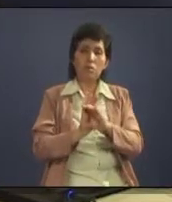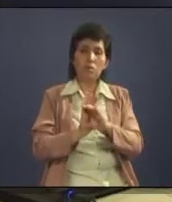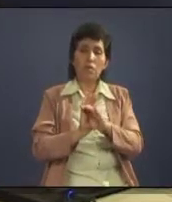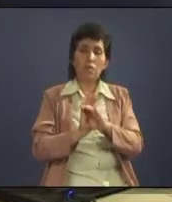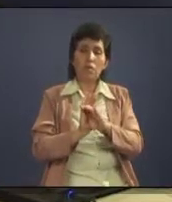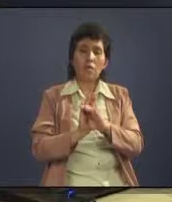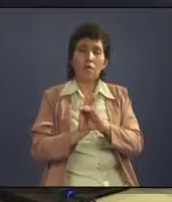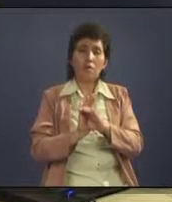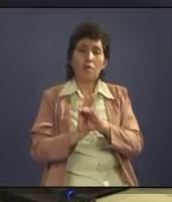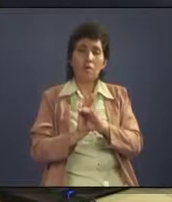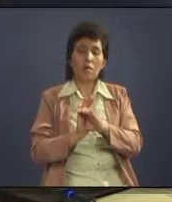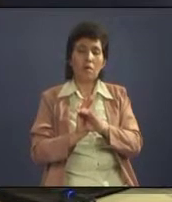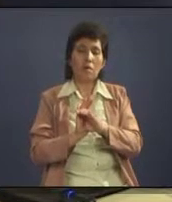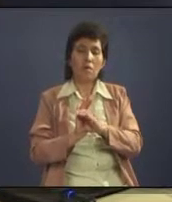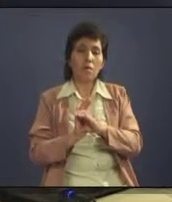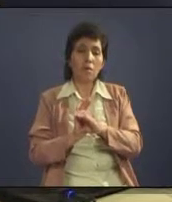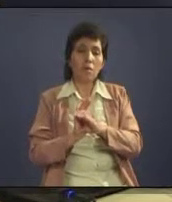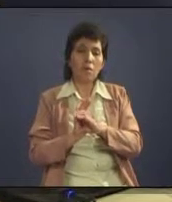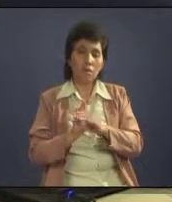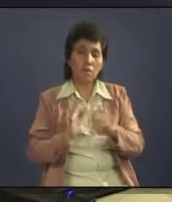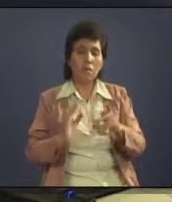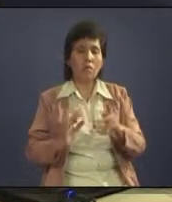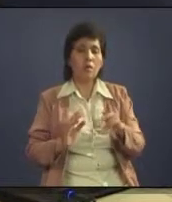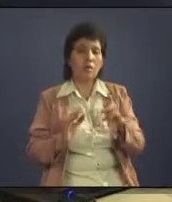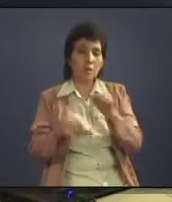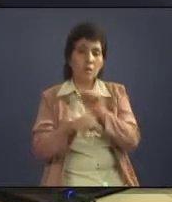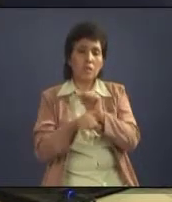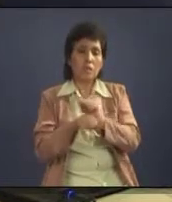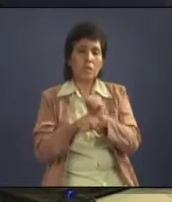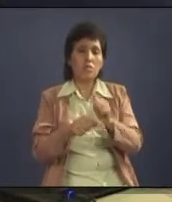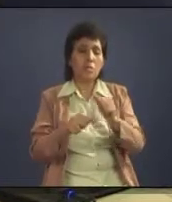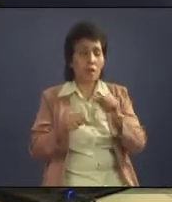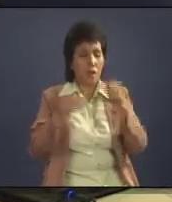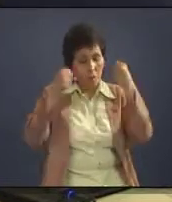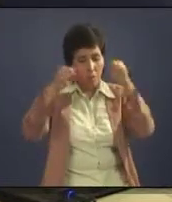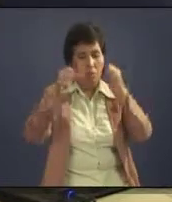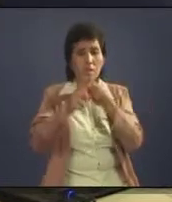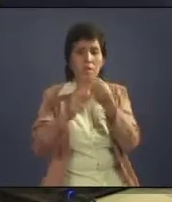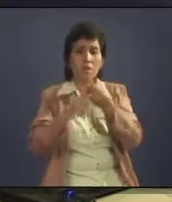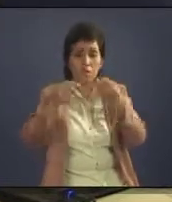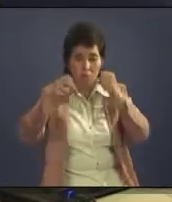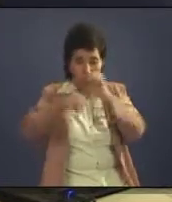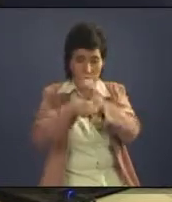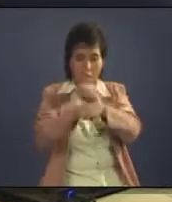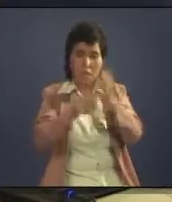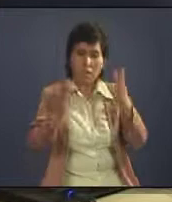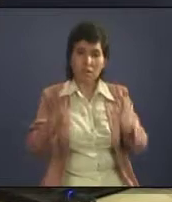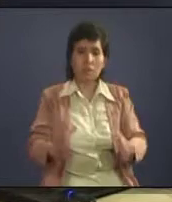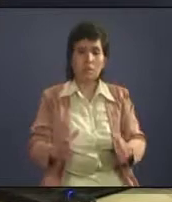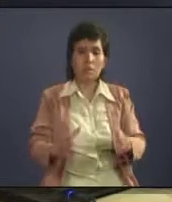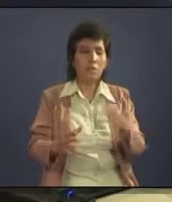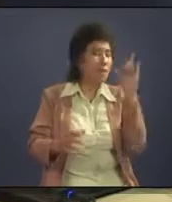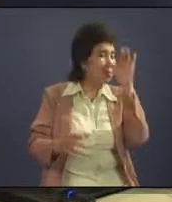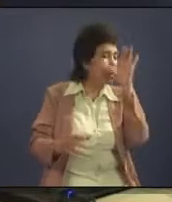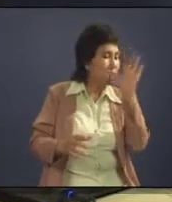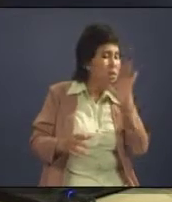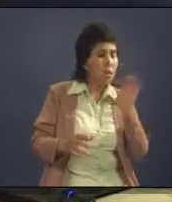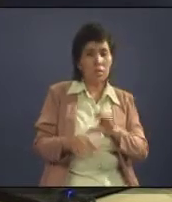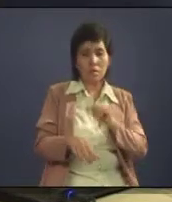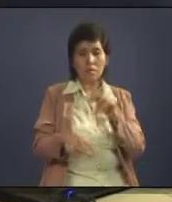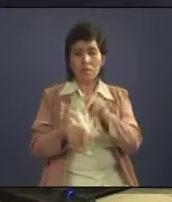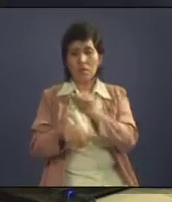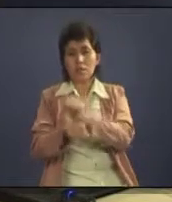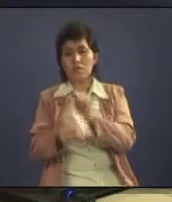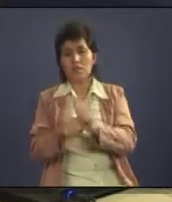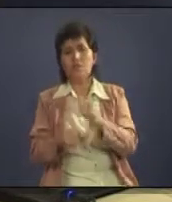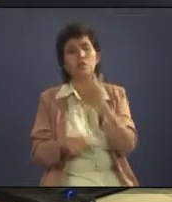hiring. Let's say if you are a boss, if you are an employer wanting to look for an employee, now